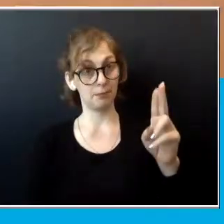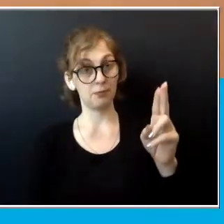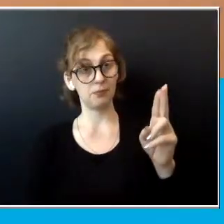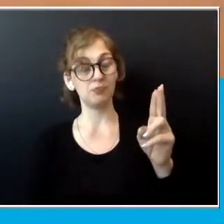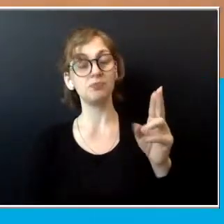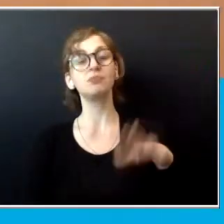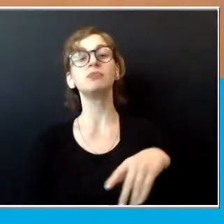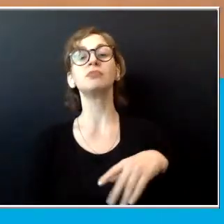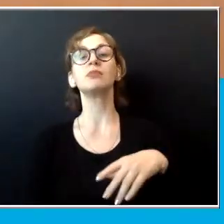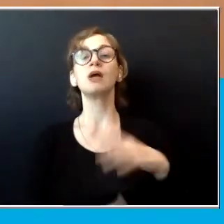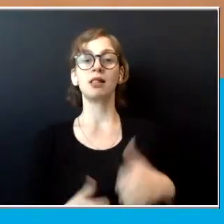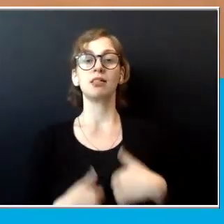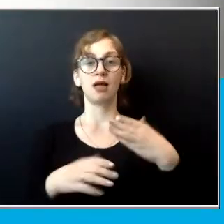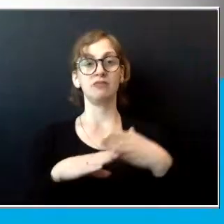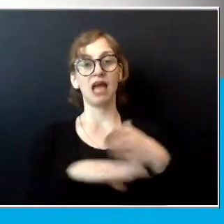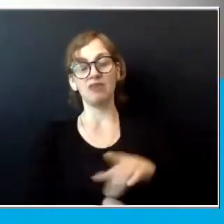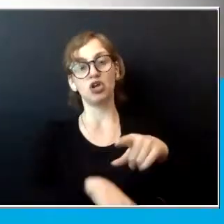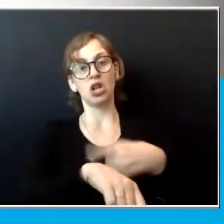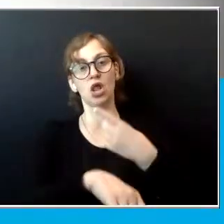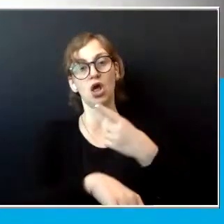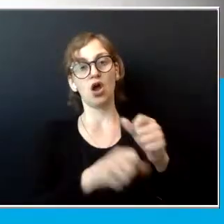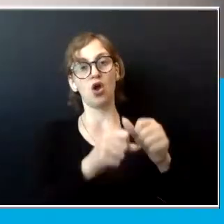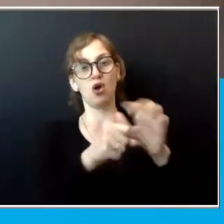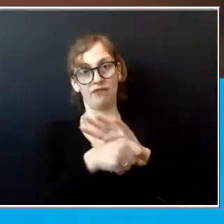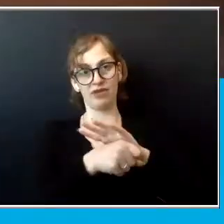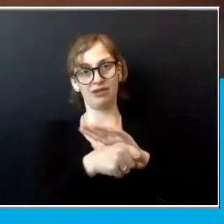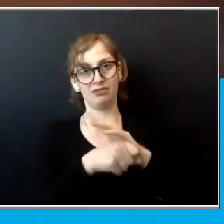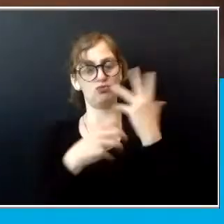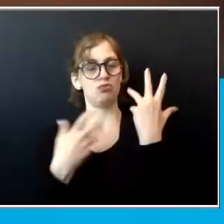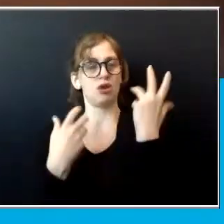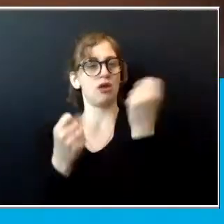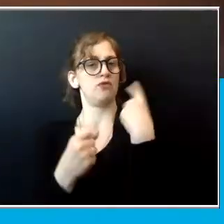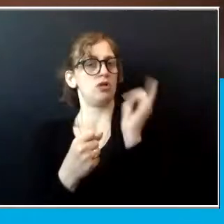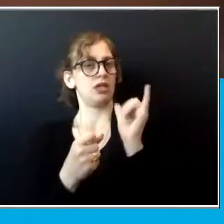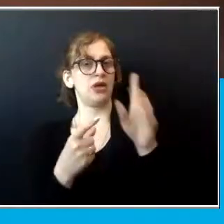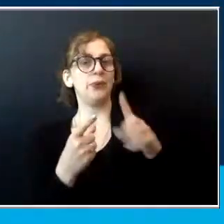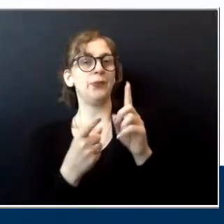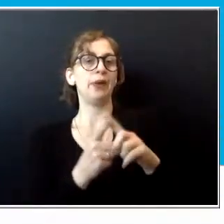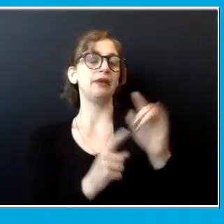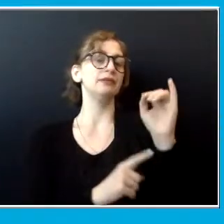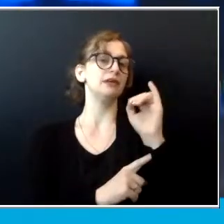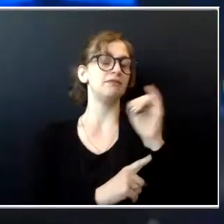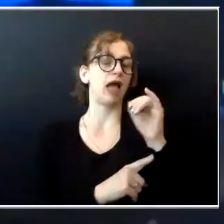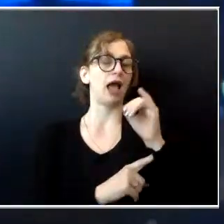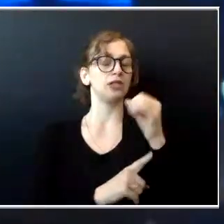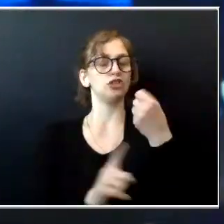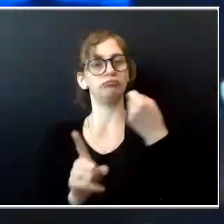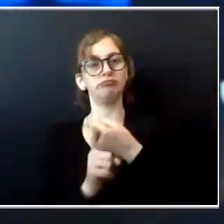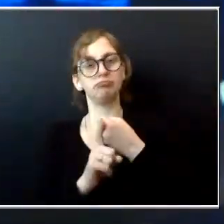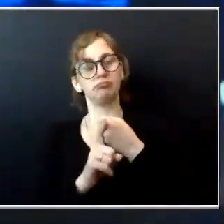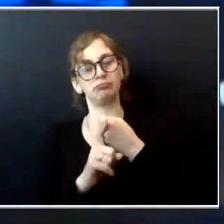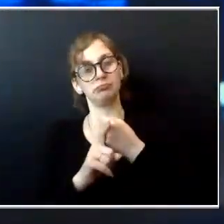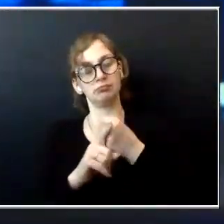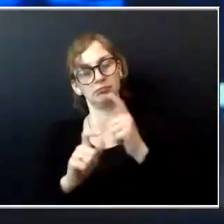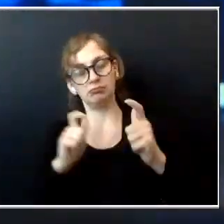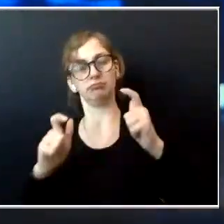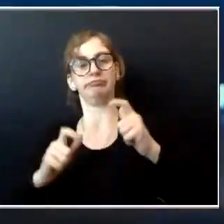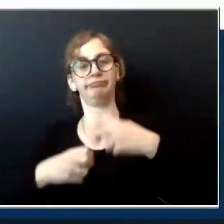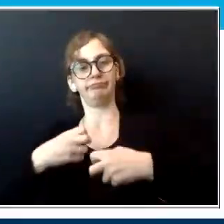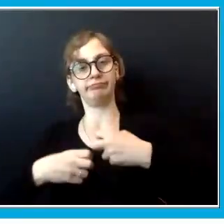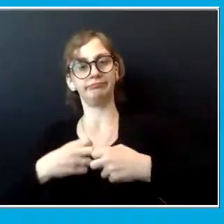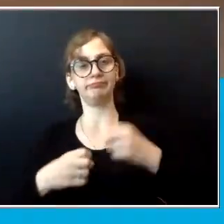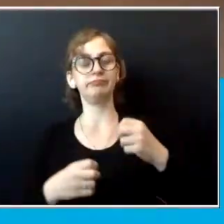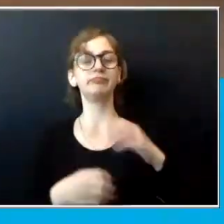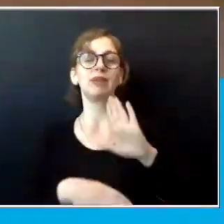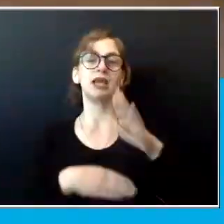after long COVID. What does recovery look like when an infection triggers a much bigger problem? I'm Jessica Lovell on the next Morning Medical